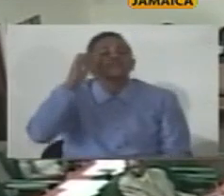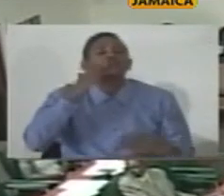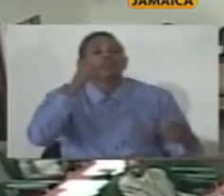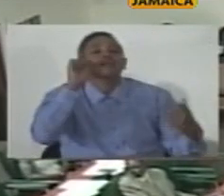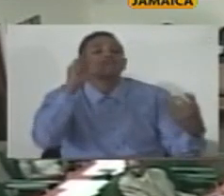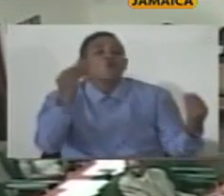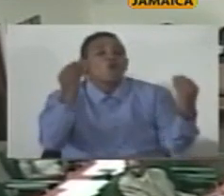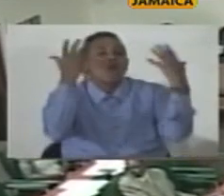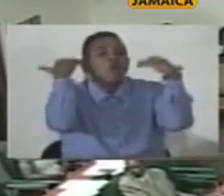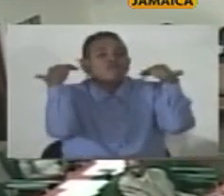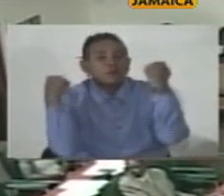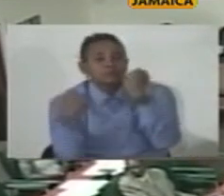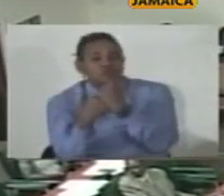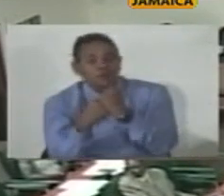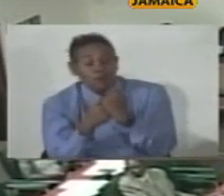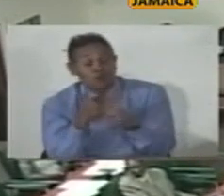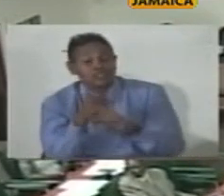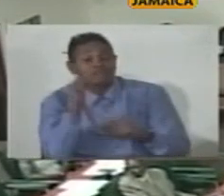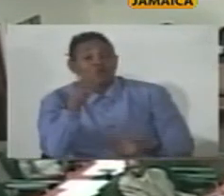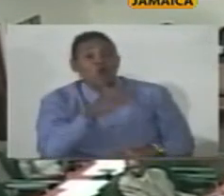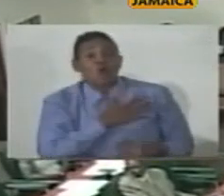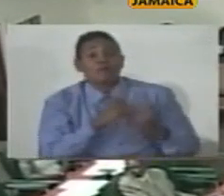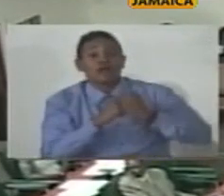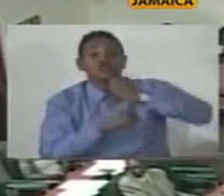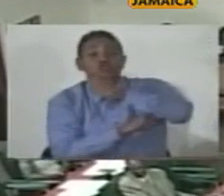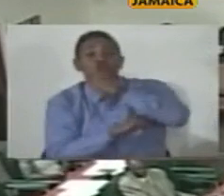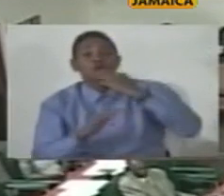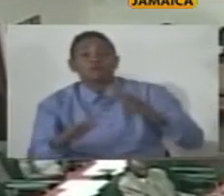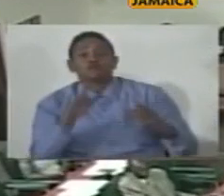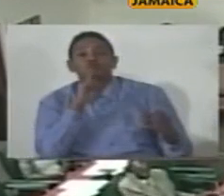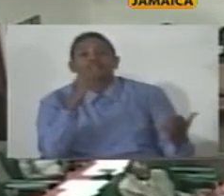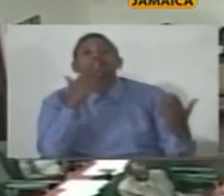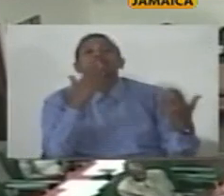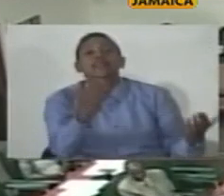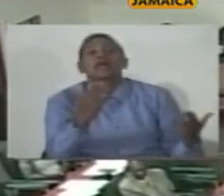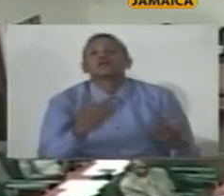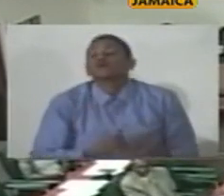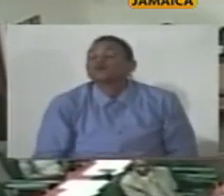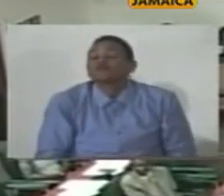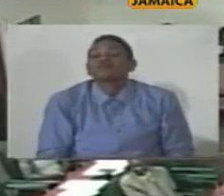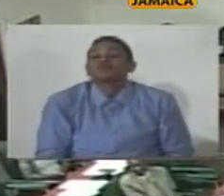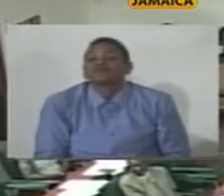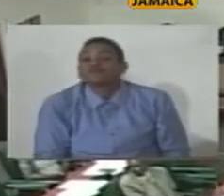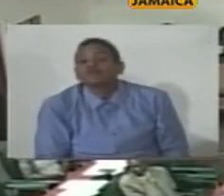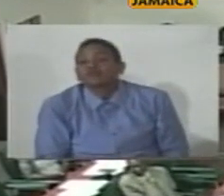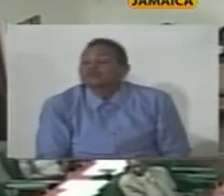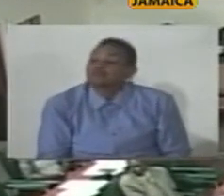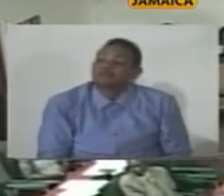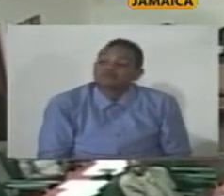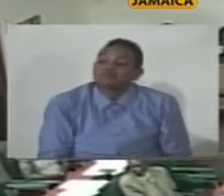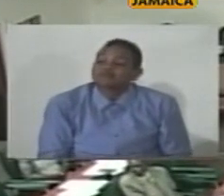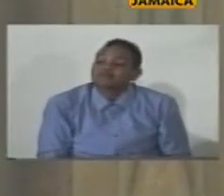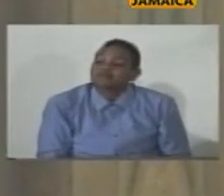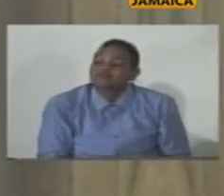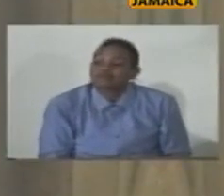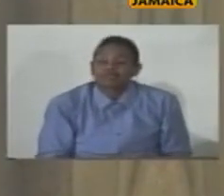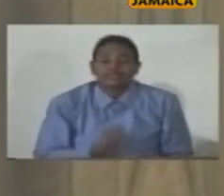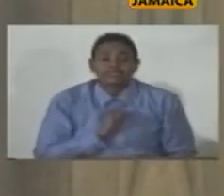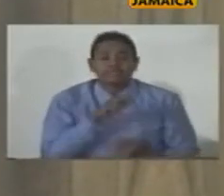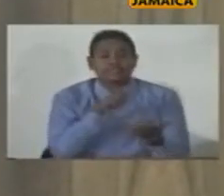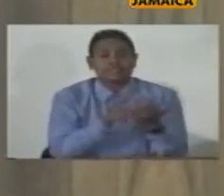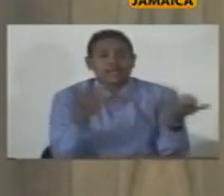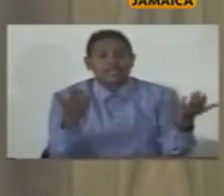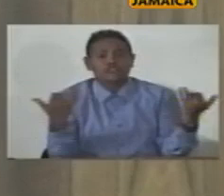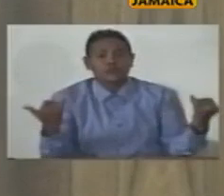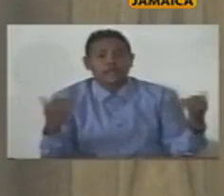overwhelming support. To all my supporters, thank you. Mr. Speaker, I stand here today in